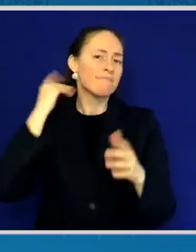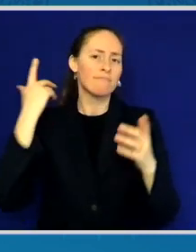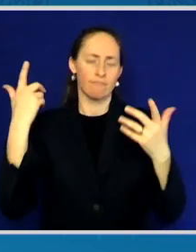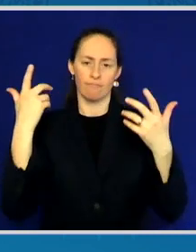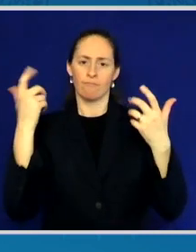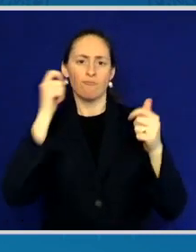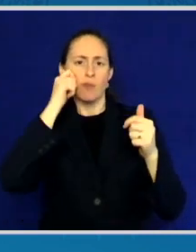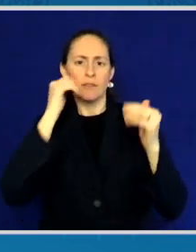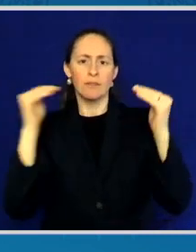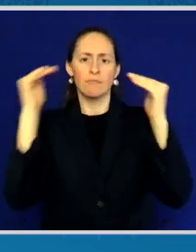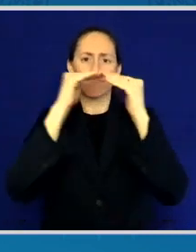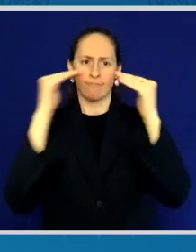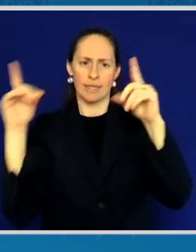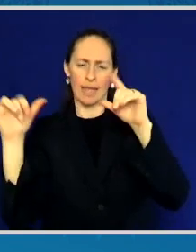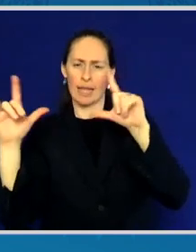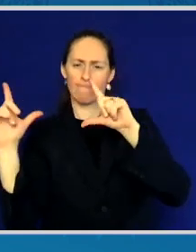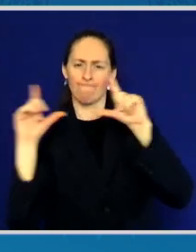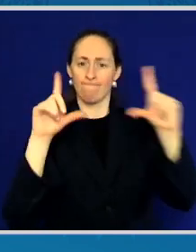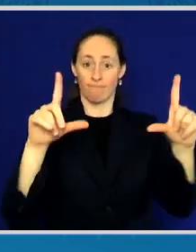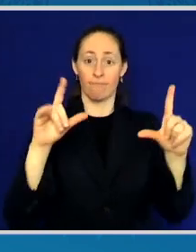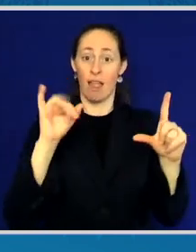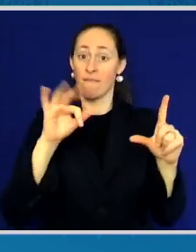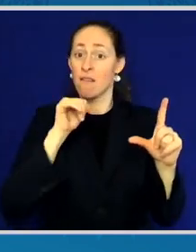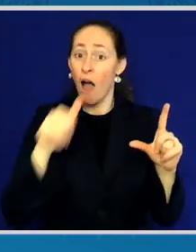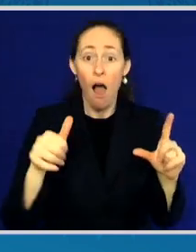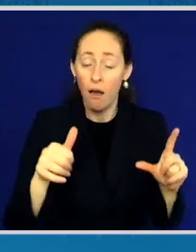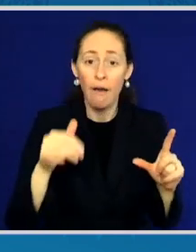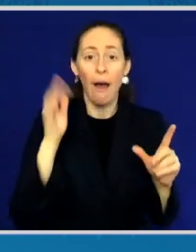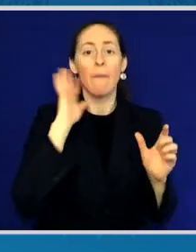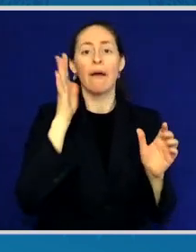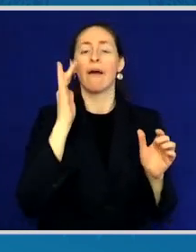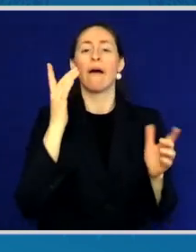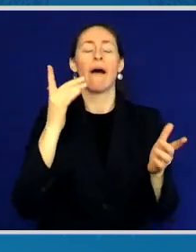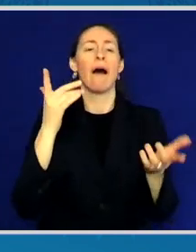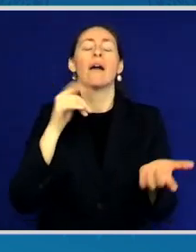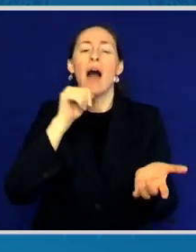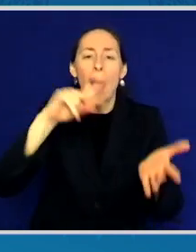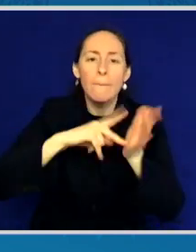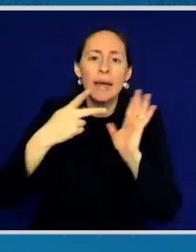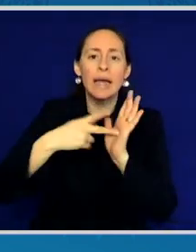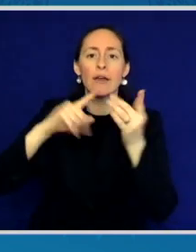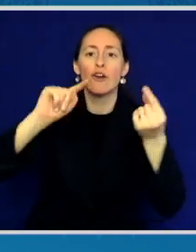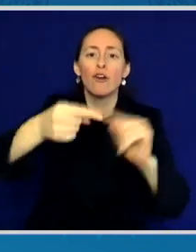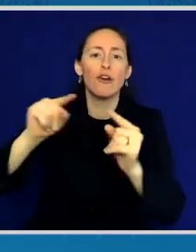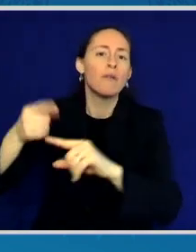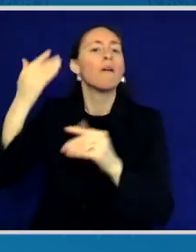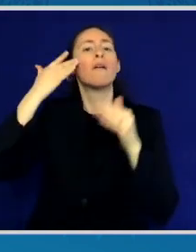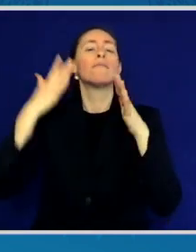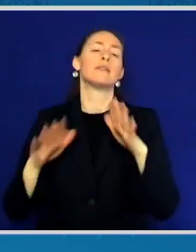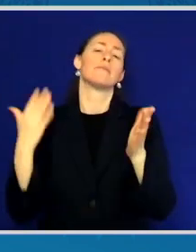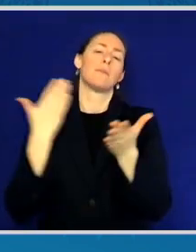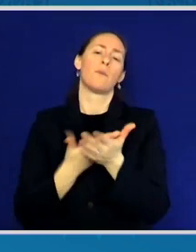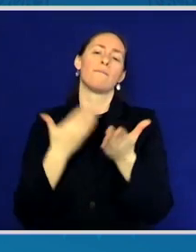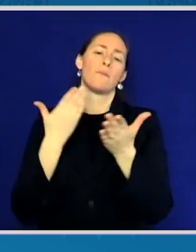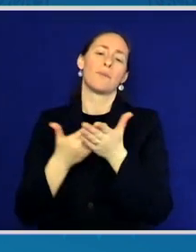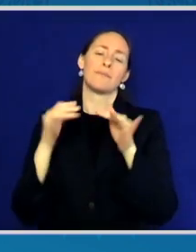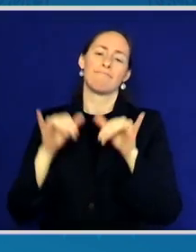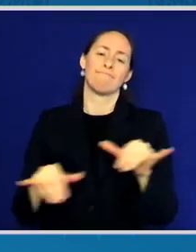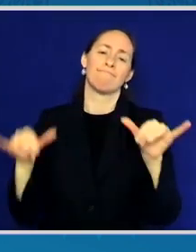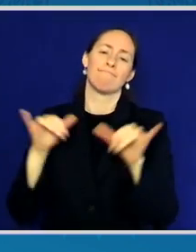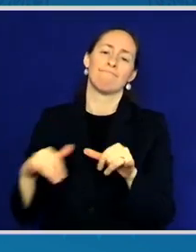not, we do unintended harm. And this has been evidence in different spheres